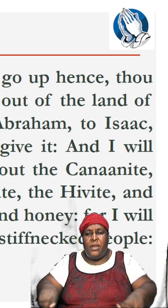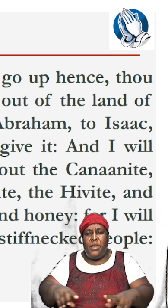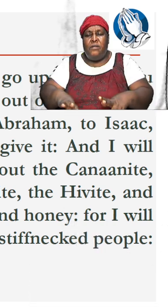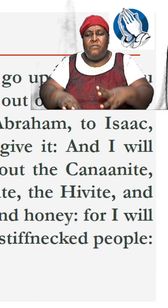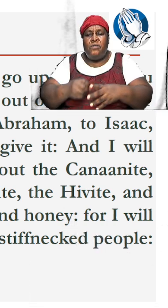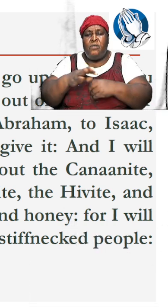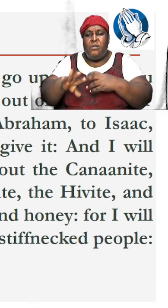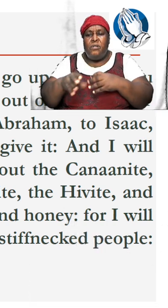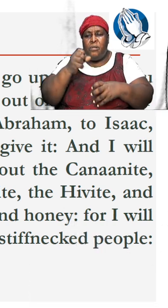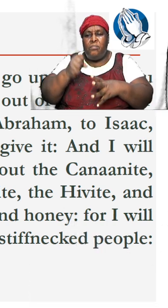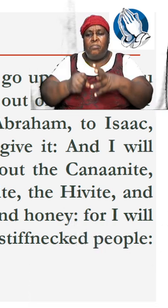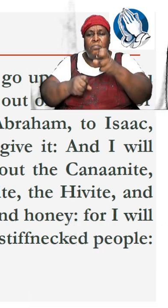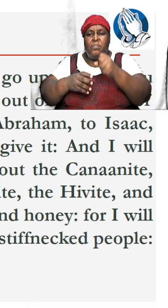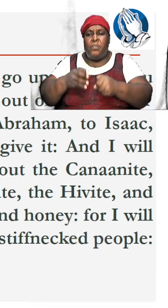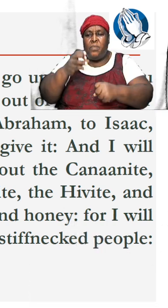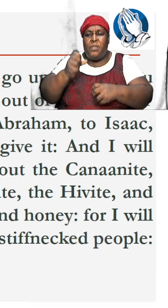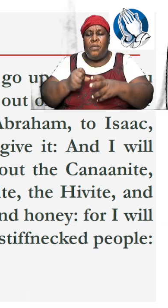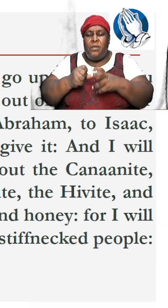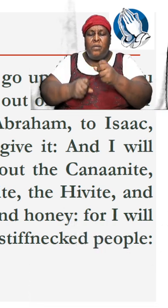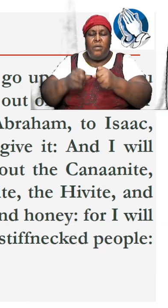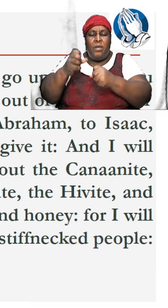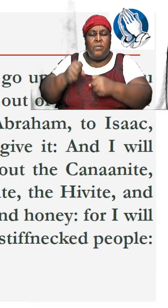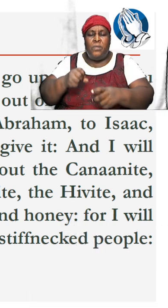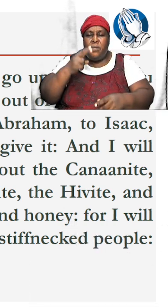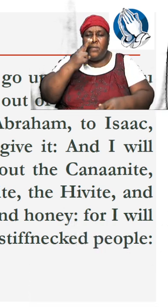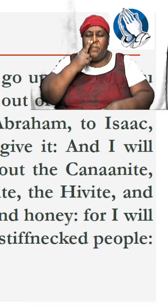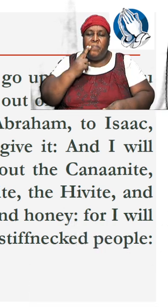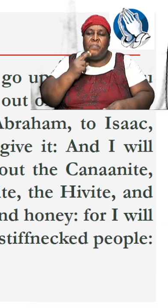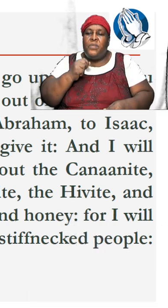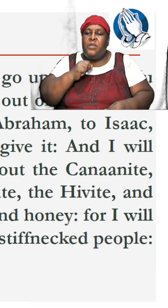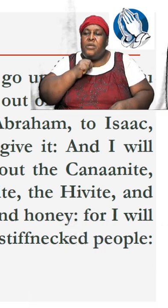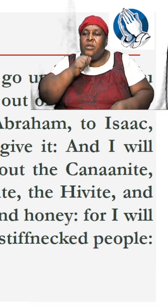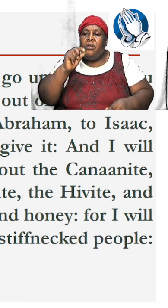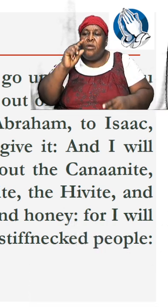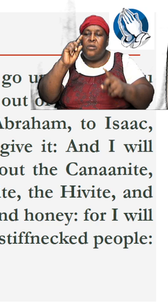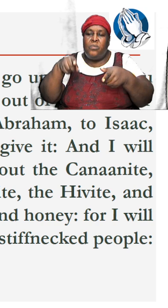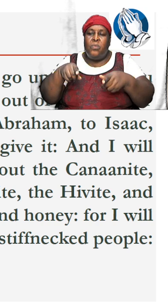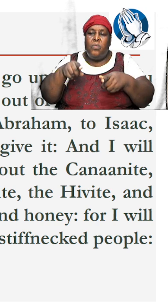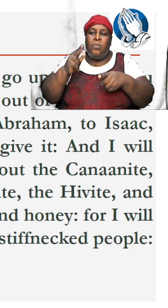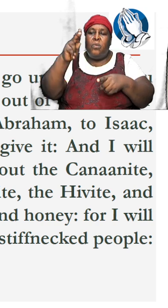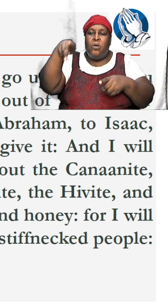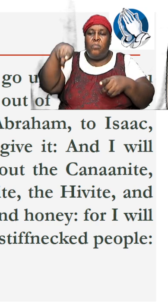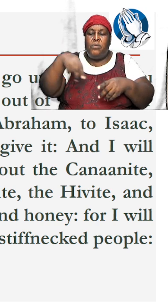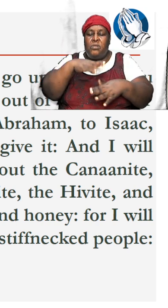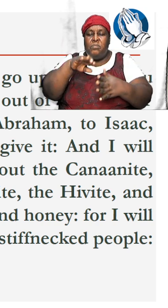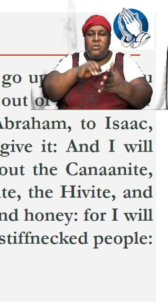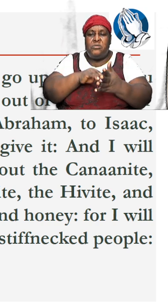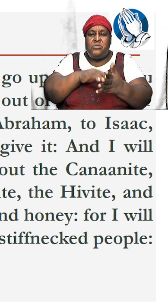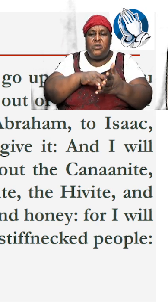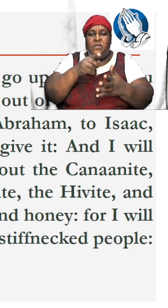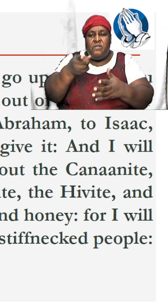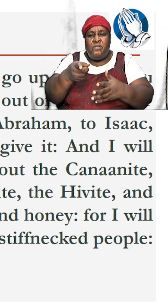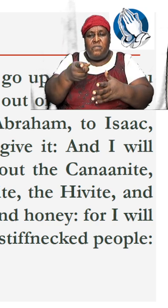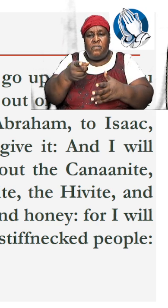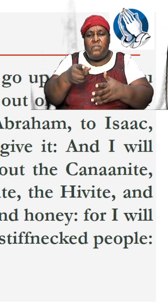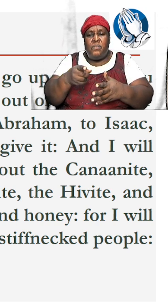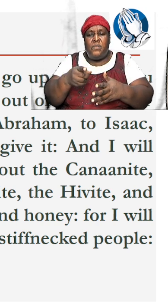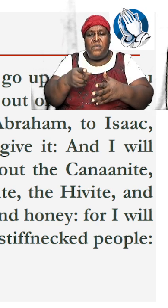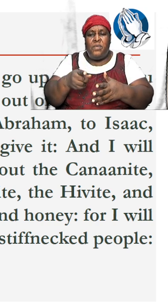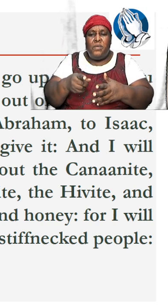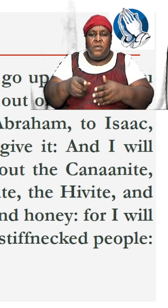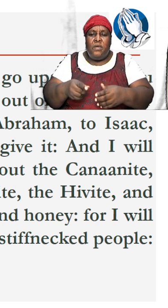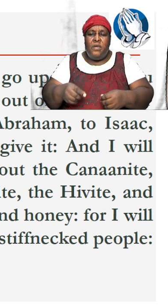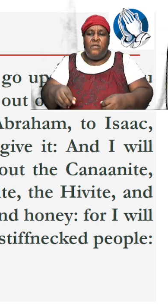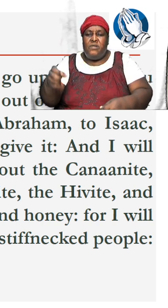land flowing with milk and honey. For I will not go up in the midst of thee, for thou art a